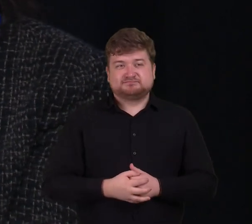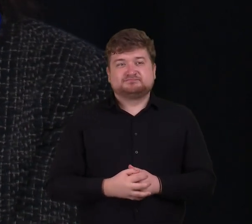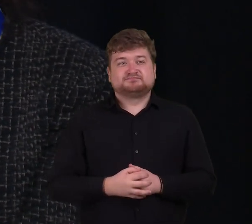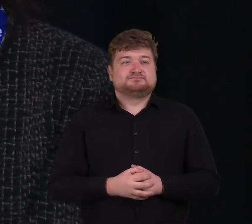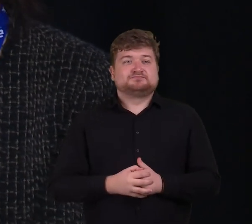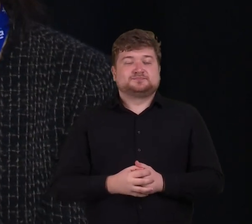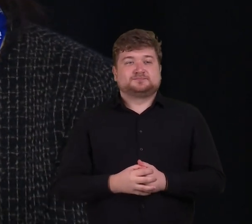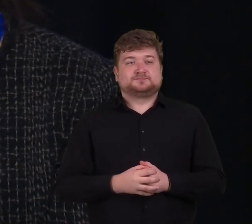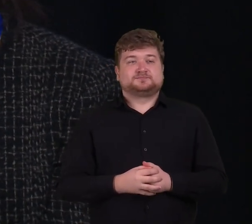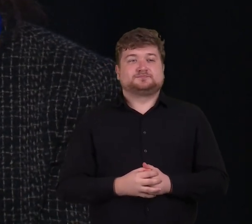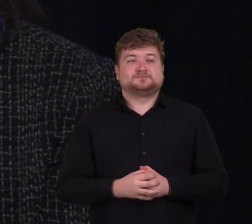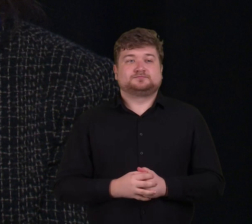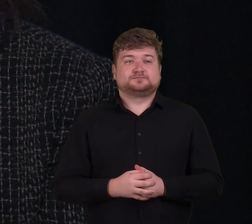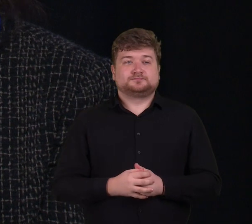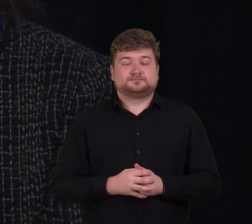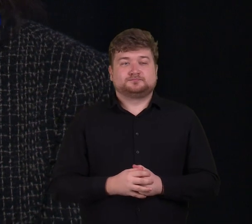decided, because